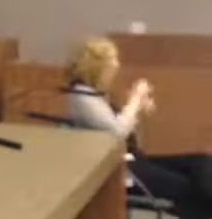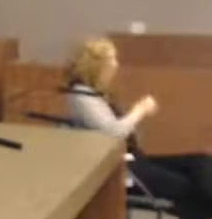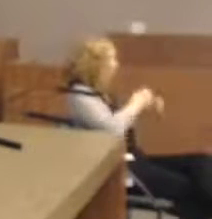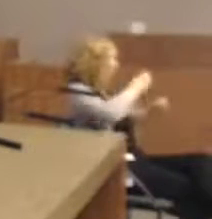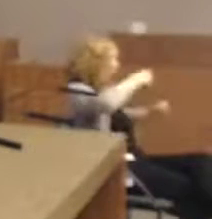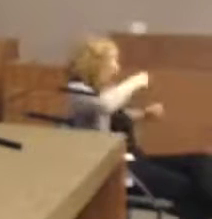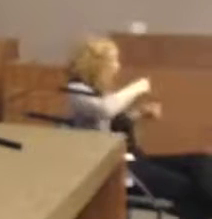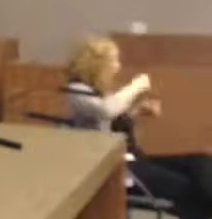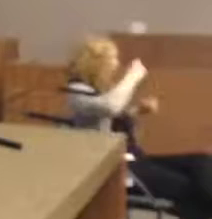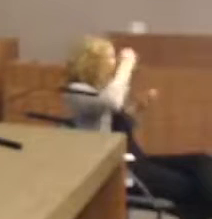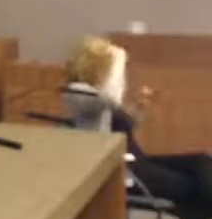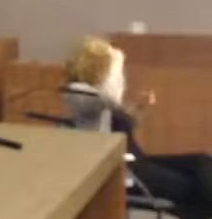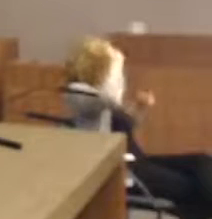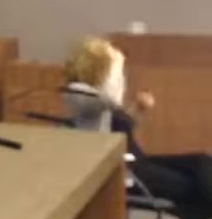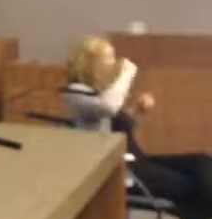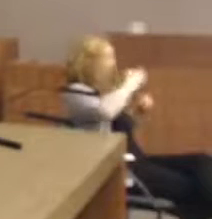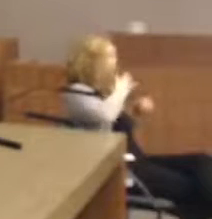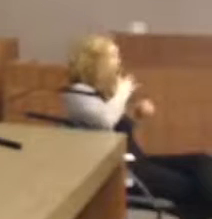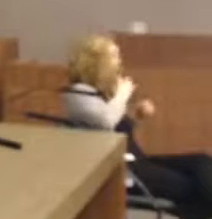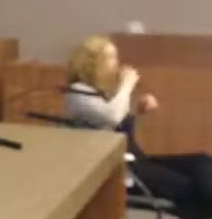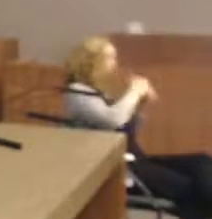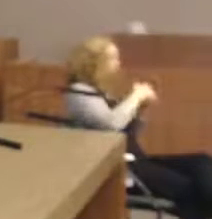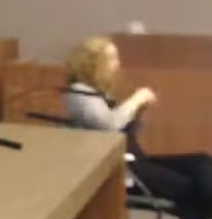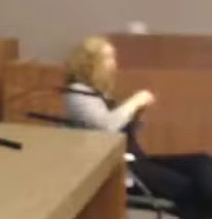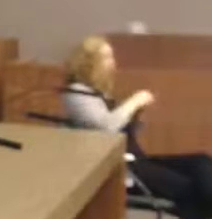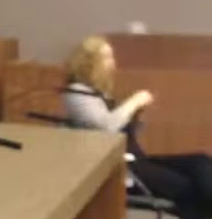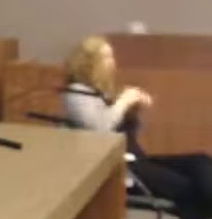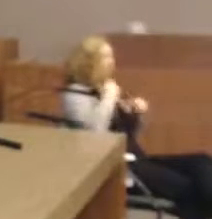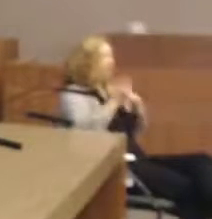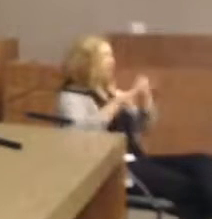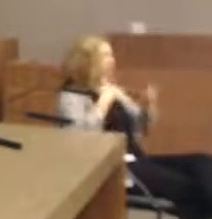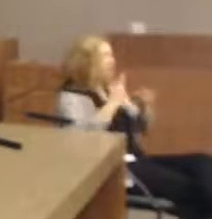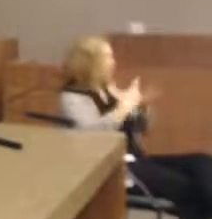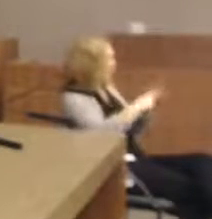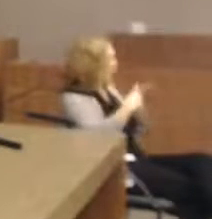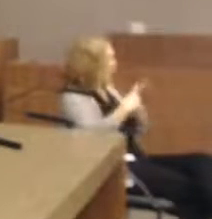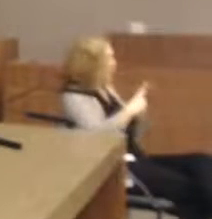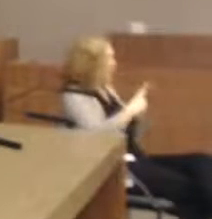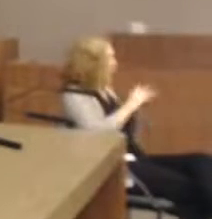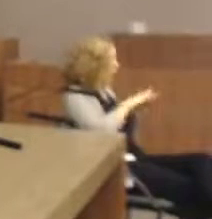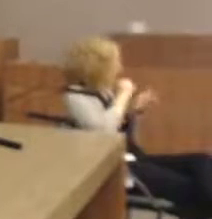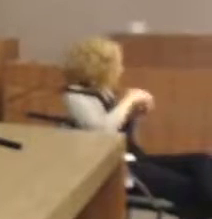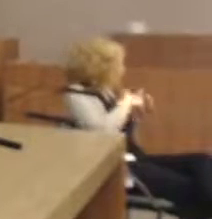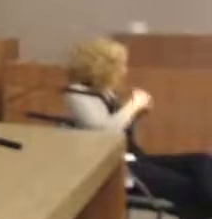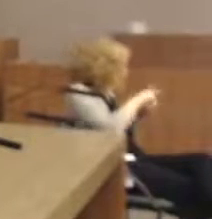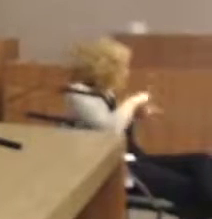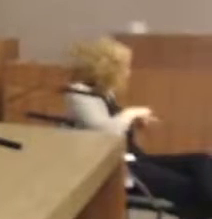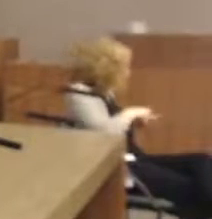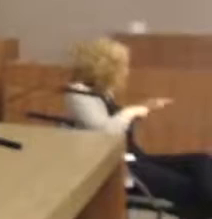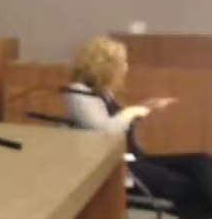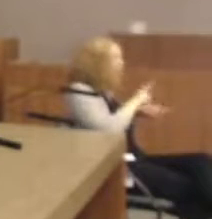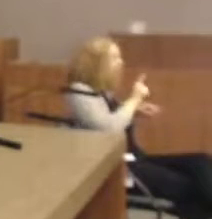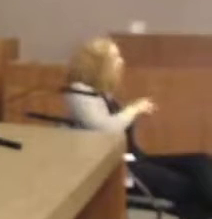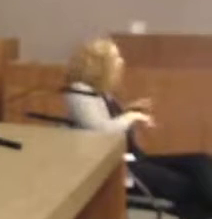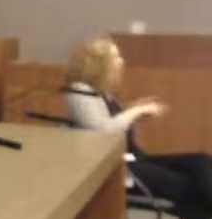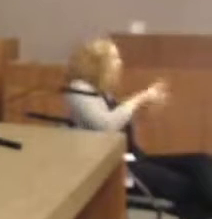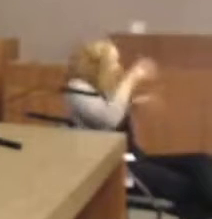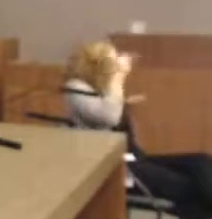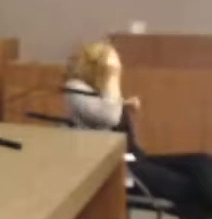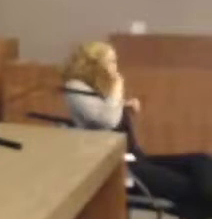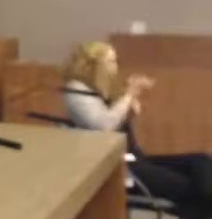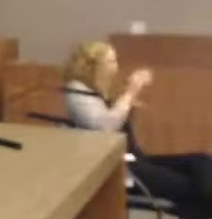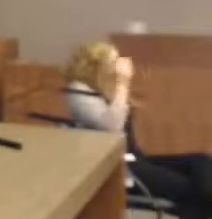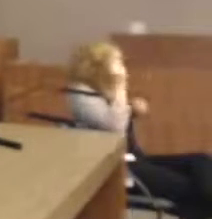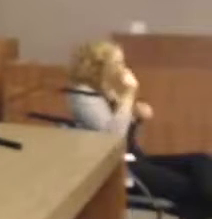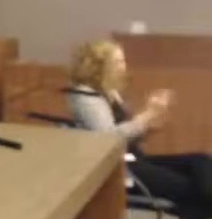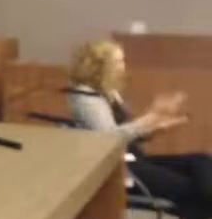triggered, thinking about, talking about, recalling, reporting to you, discussing, learning the next details, and they can't take that information in. So